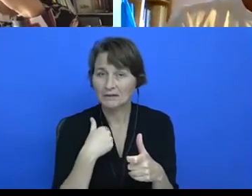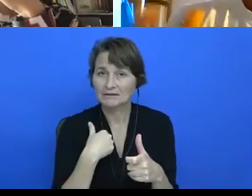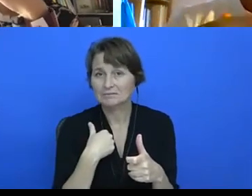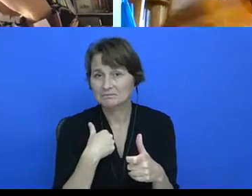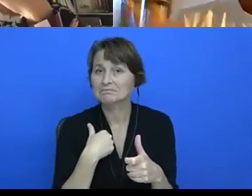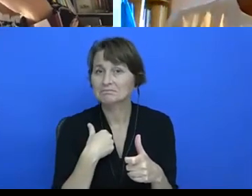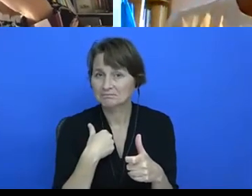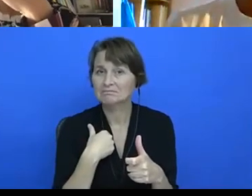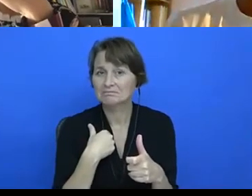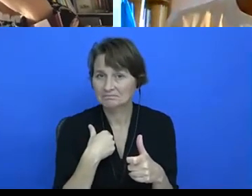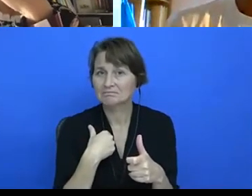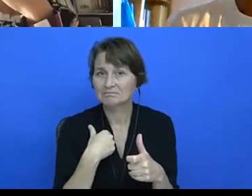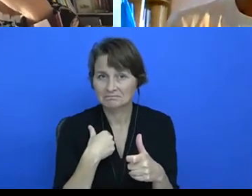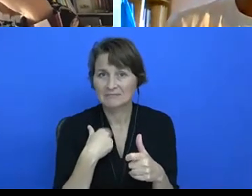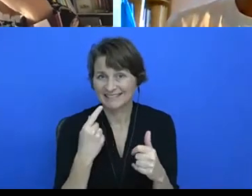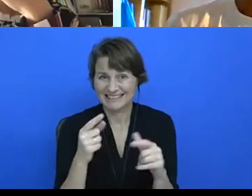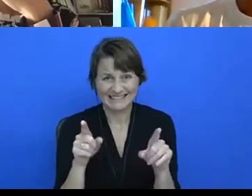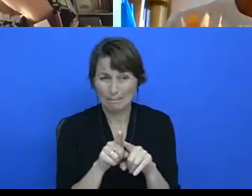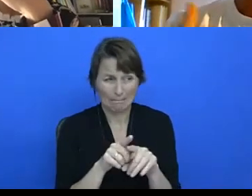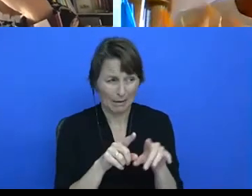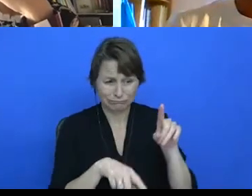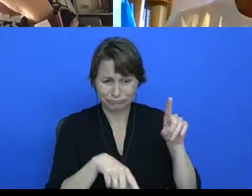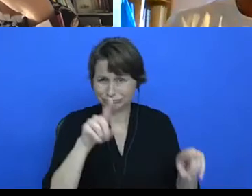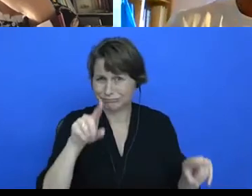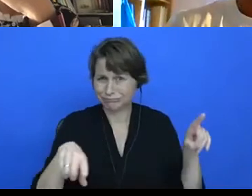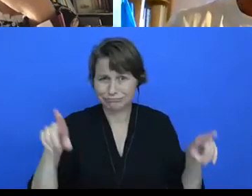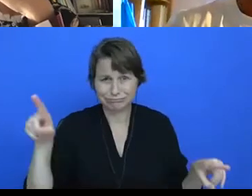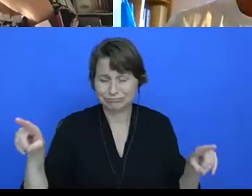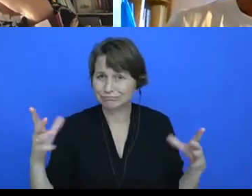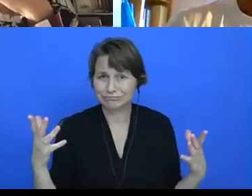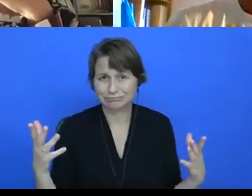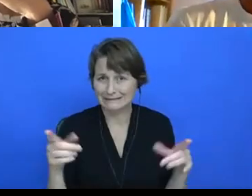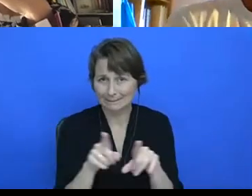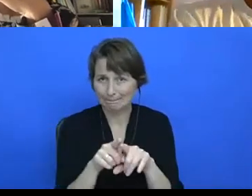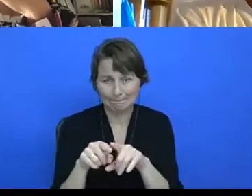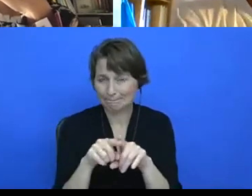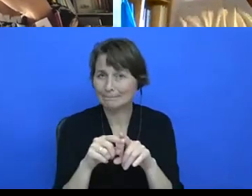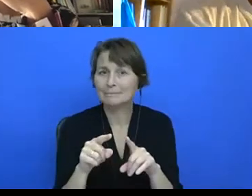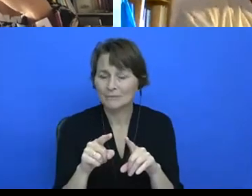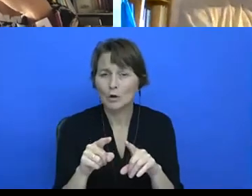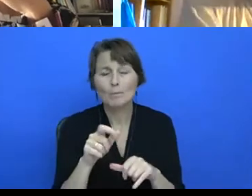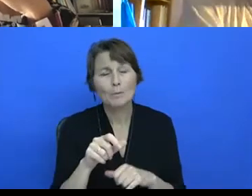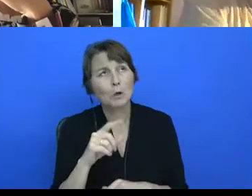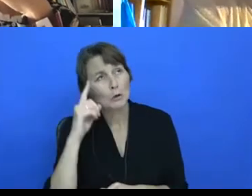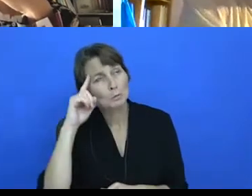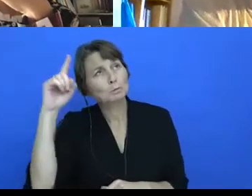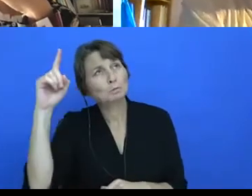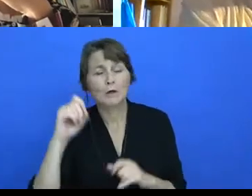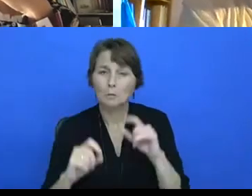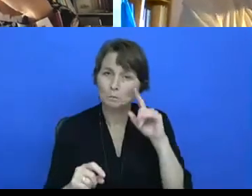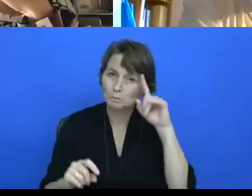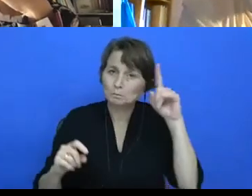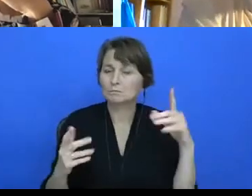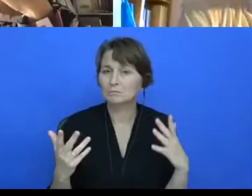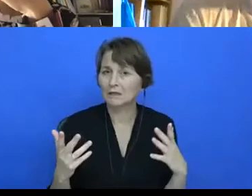accept the same amount of variation. I think people could be quite, innovative, and basically if they feel they can do such and such, well, they do that, and that's